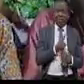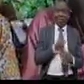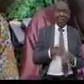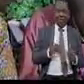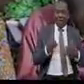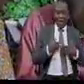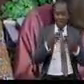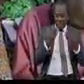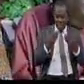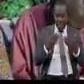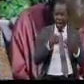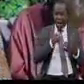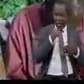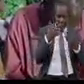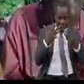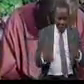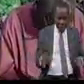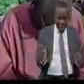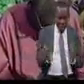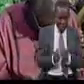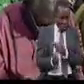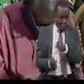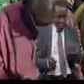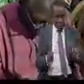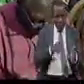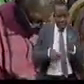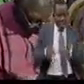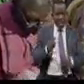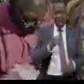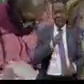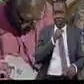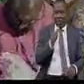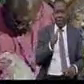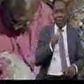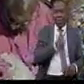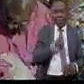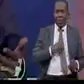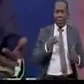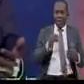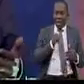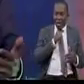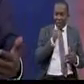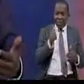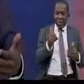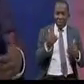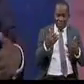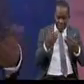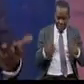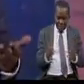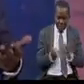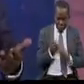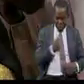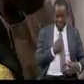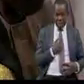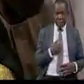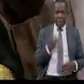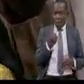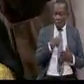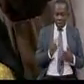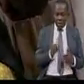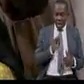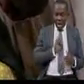me. Whatever he has given you, he wants to give something more today. Something greater